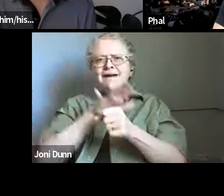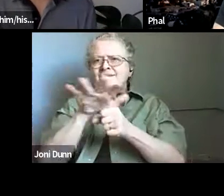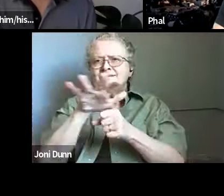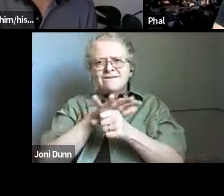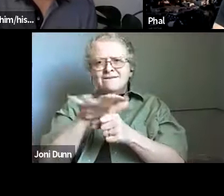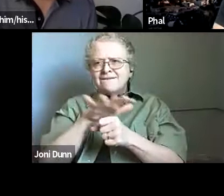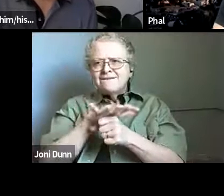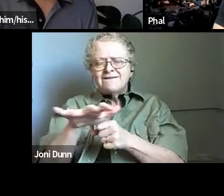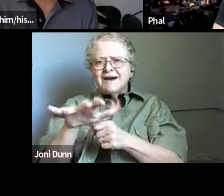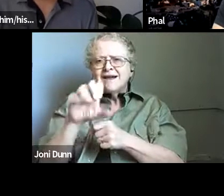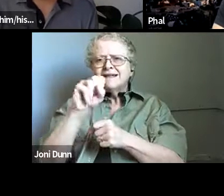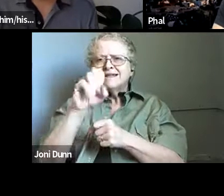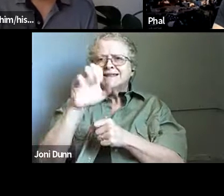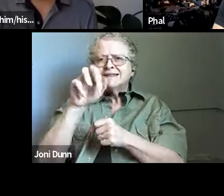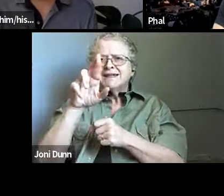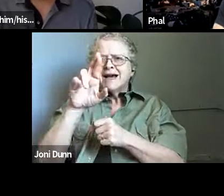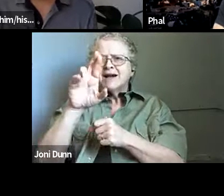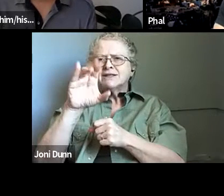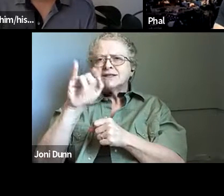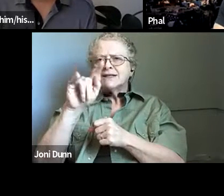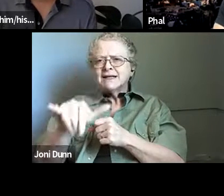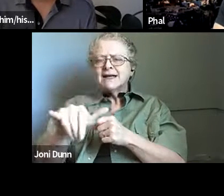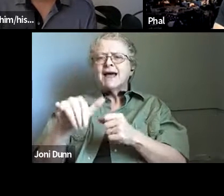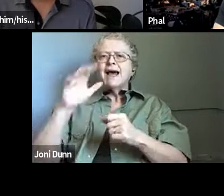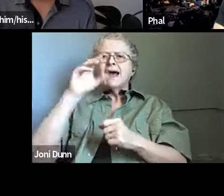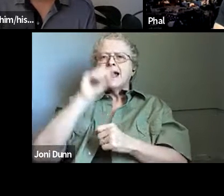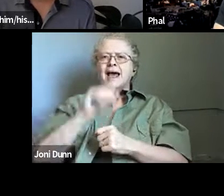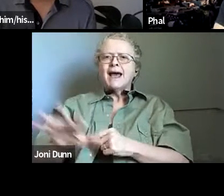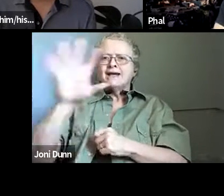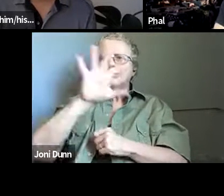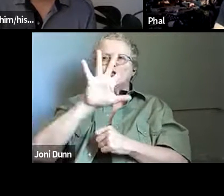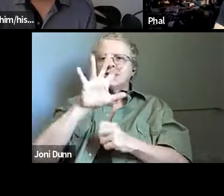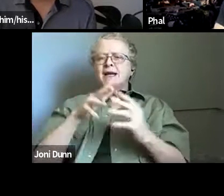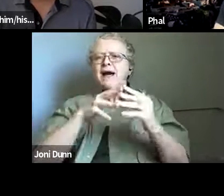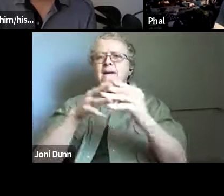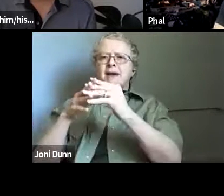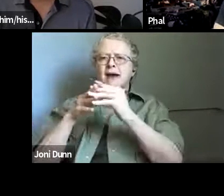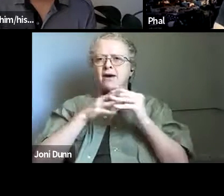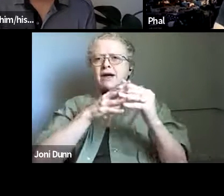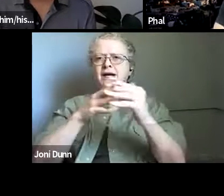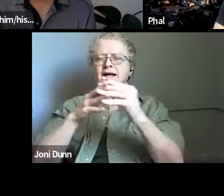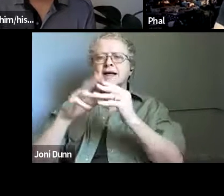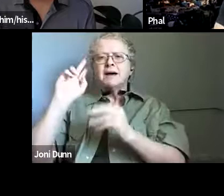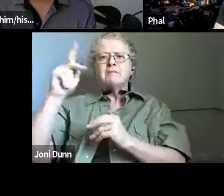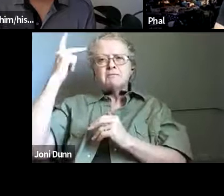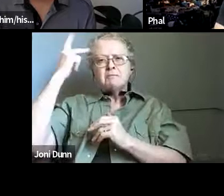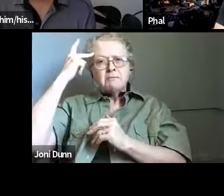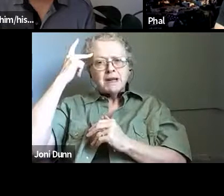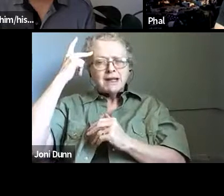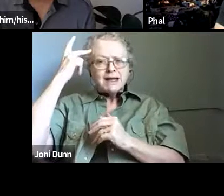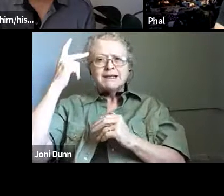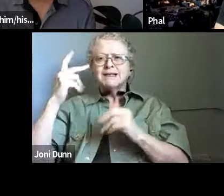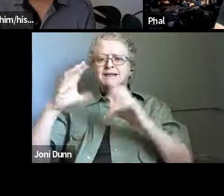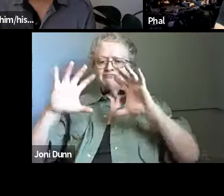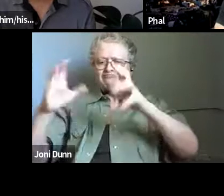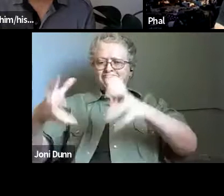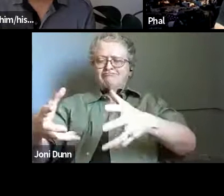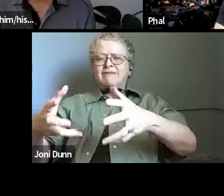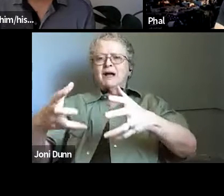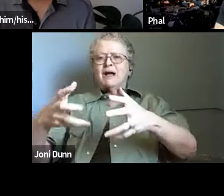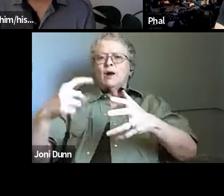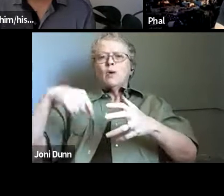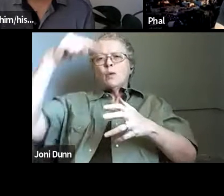been thinking through, right, is that Asian America as a set of politics and as a political formation, and how we think beyond